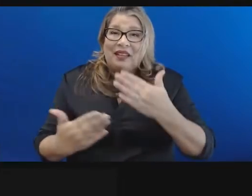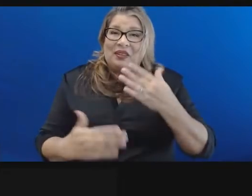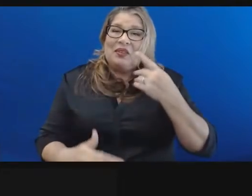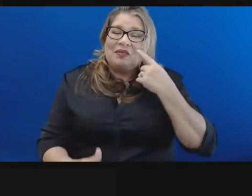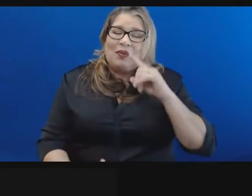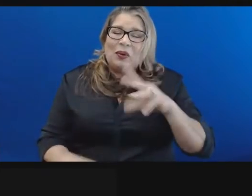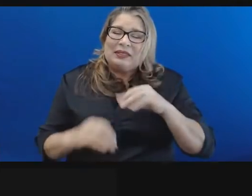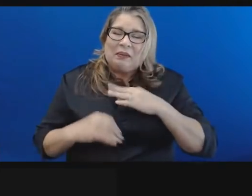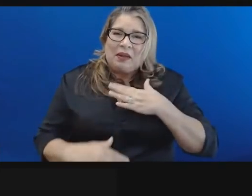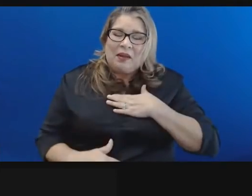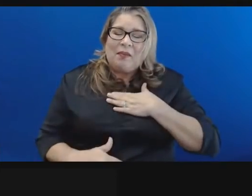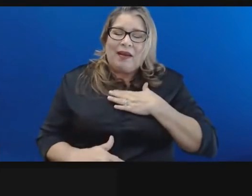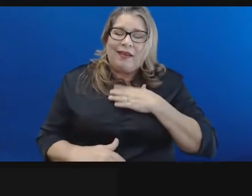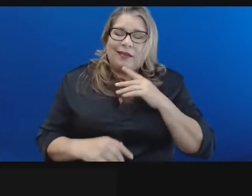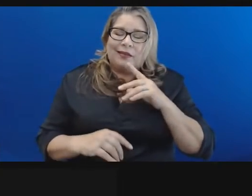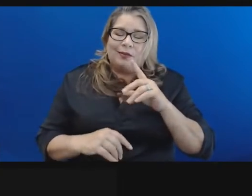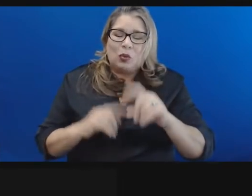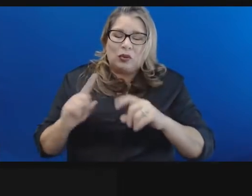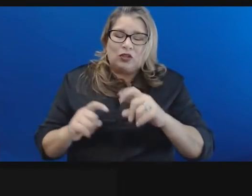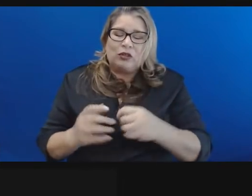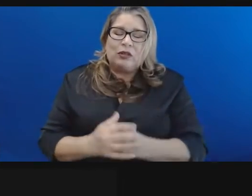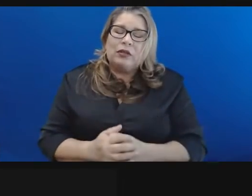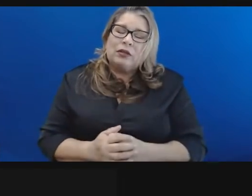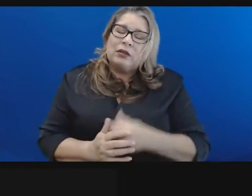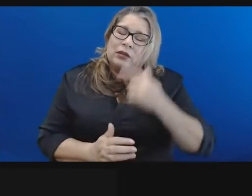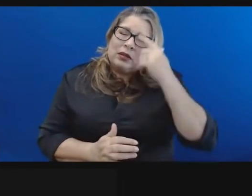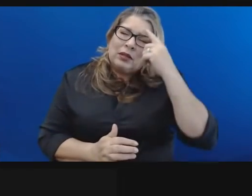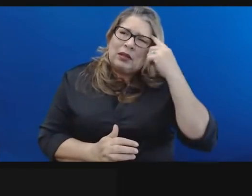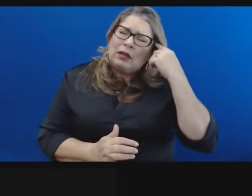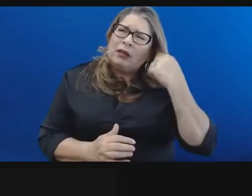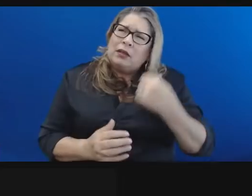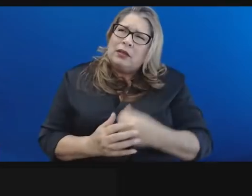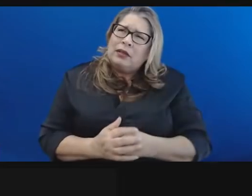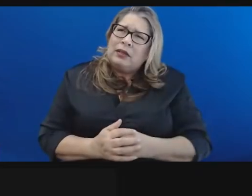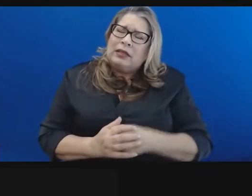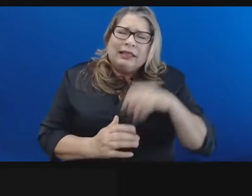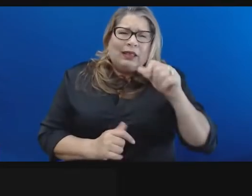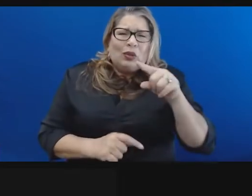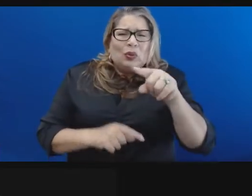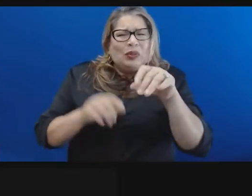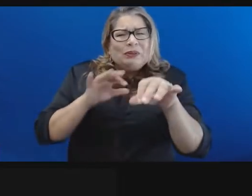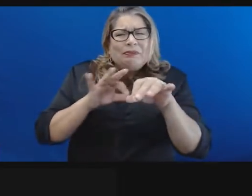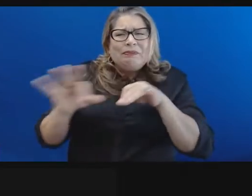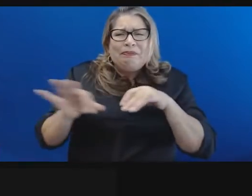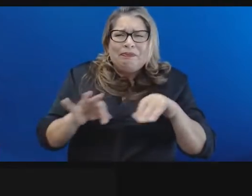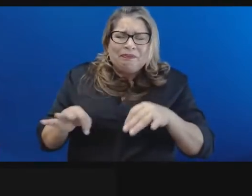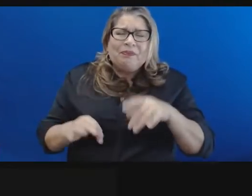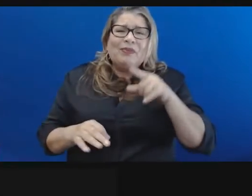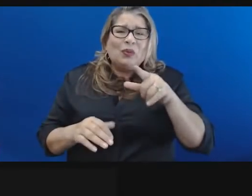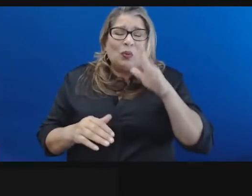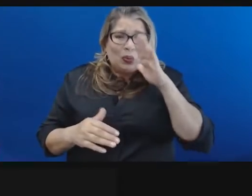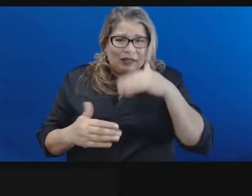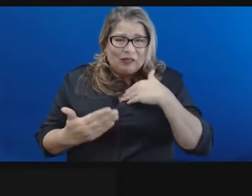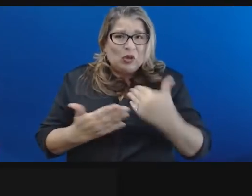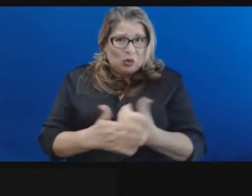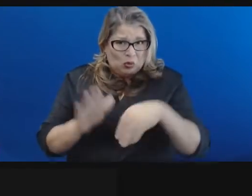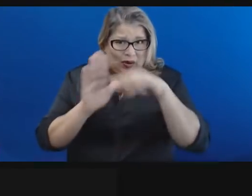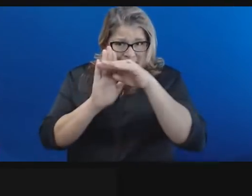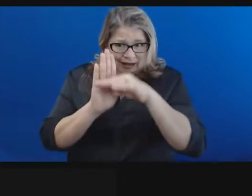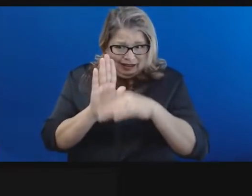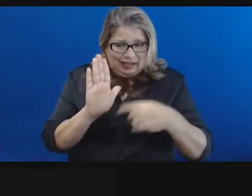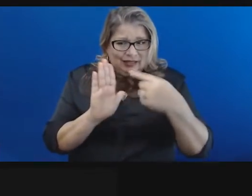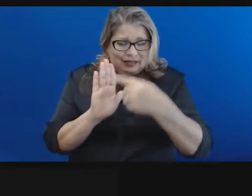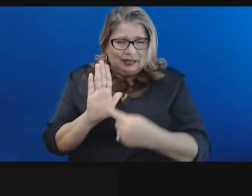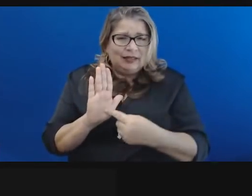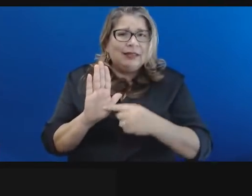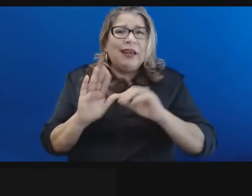new guidance to be implemented in California, how those would be rolled out and made aware to the public, how long